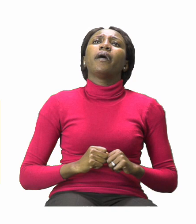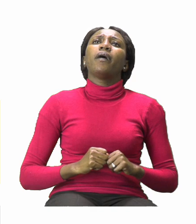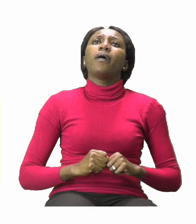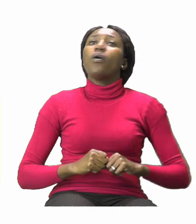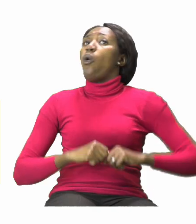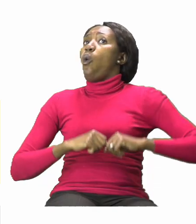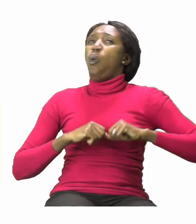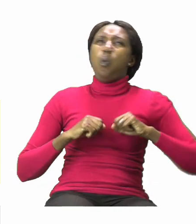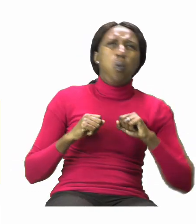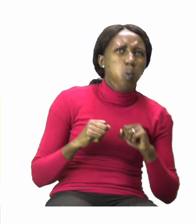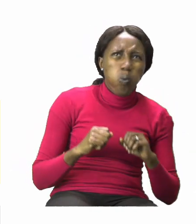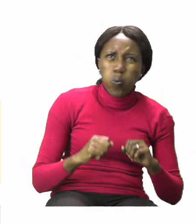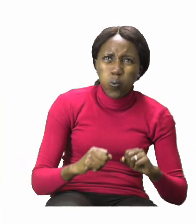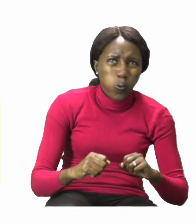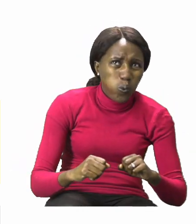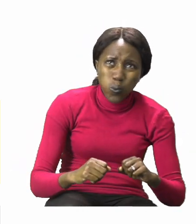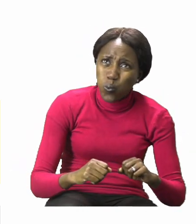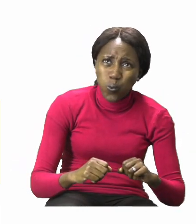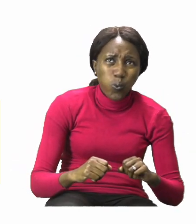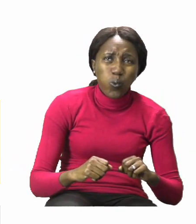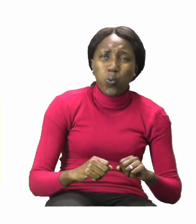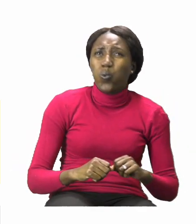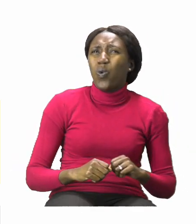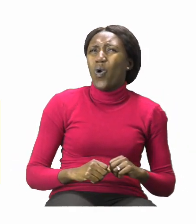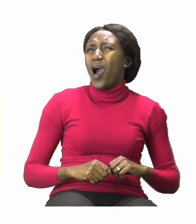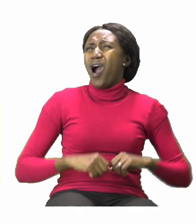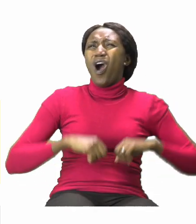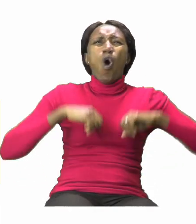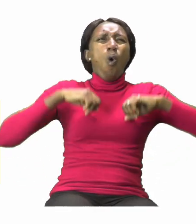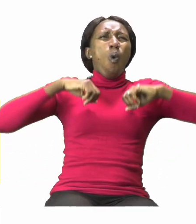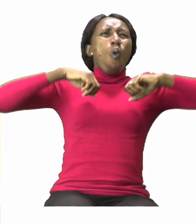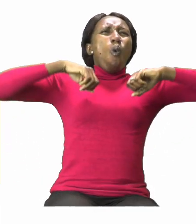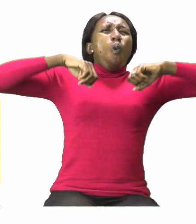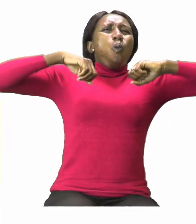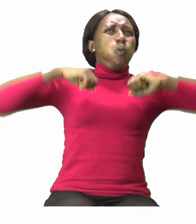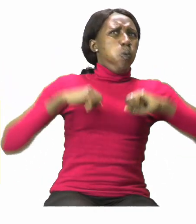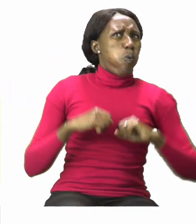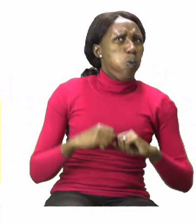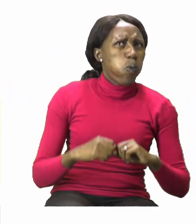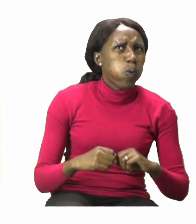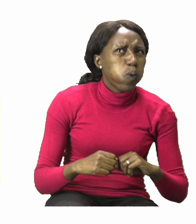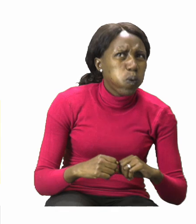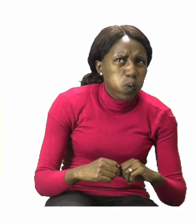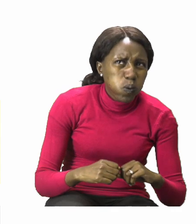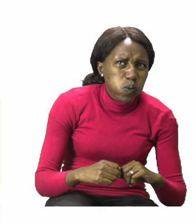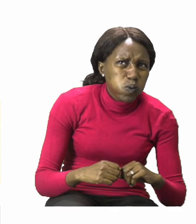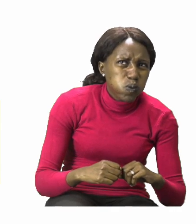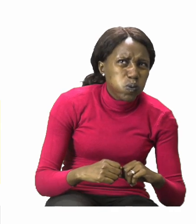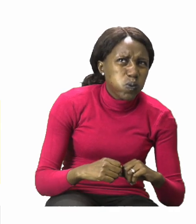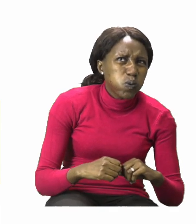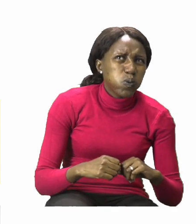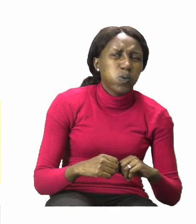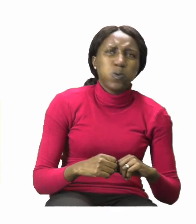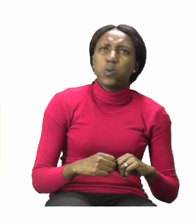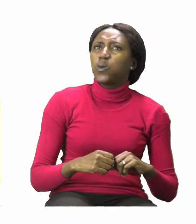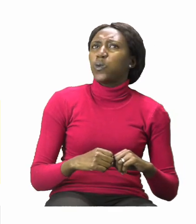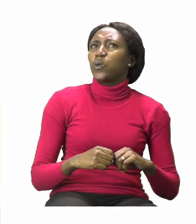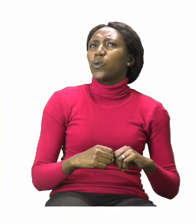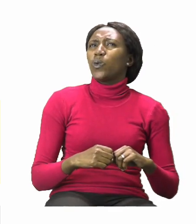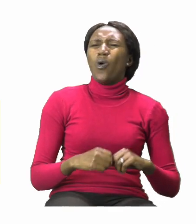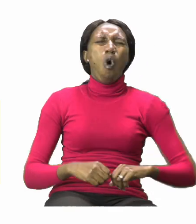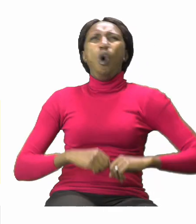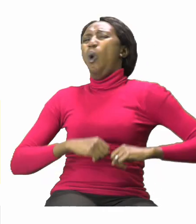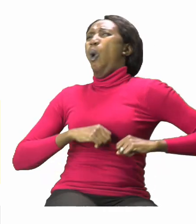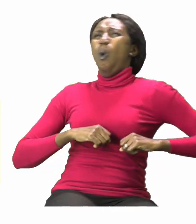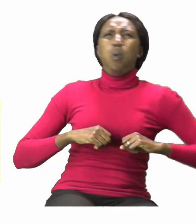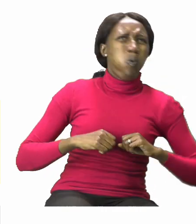he huffed and puffed and blew.